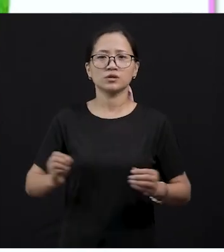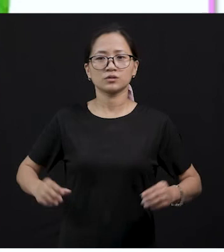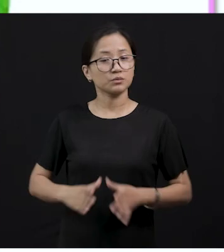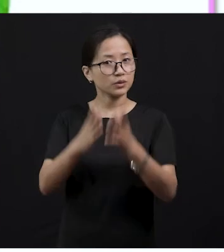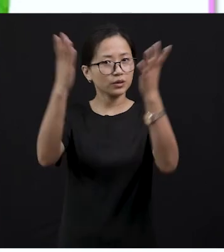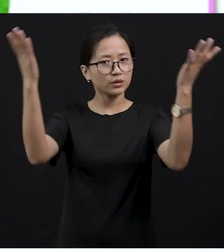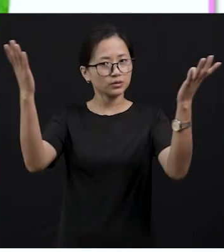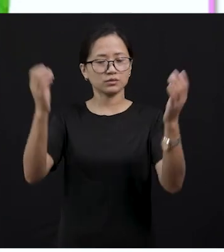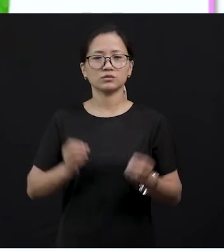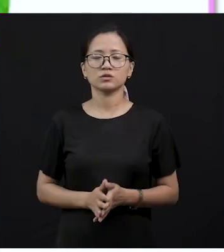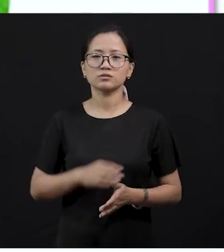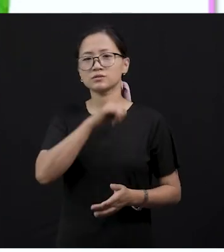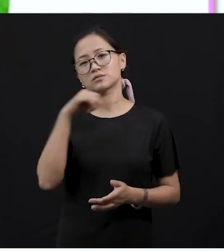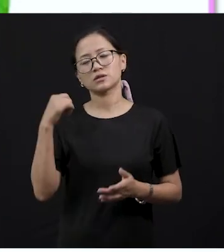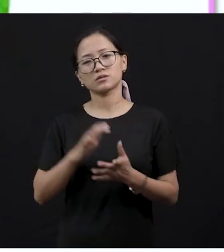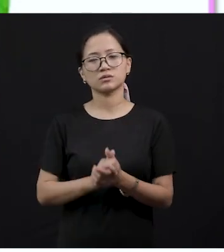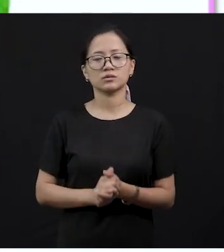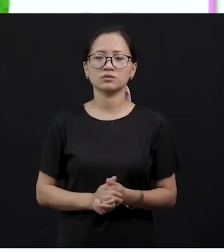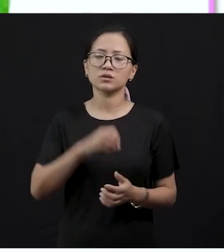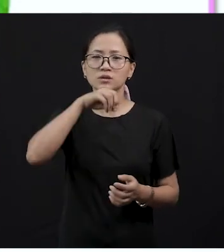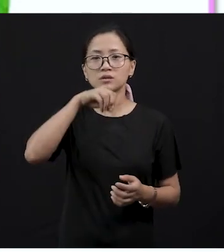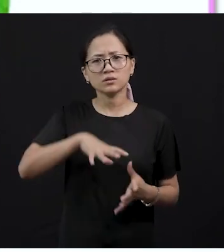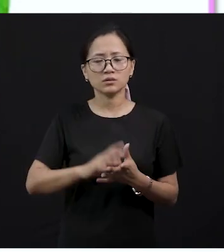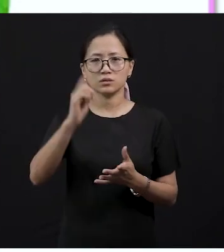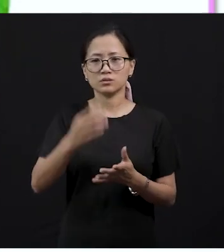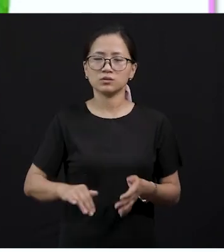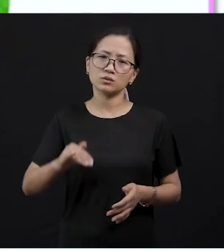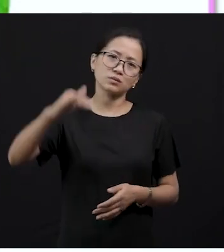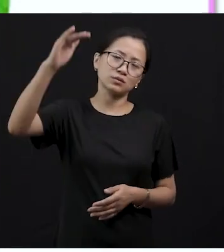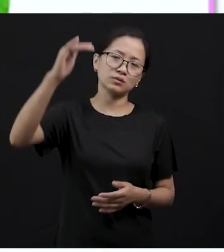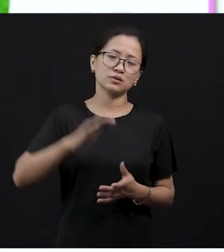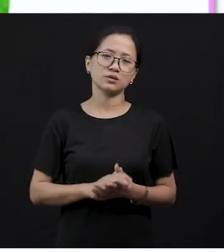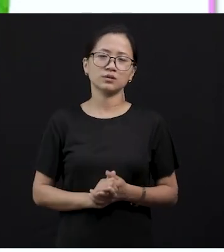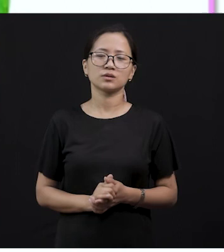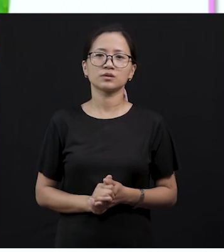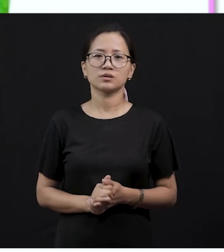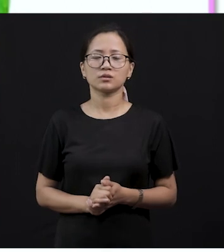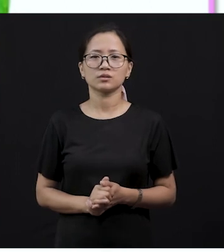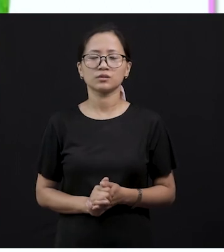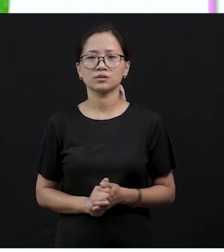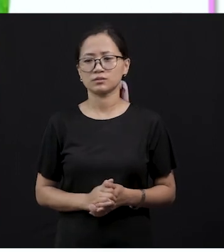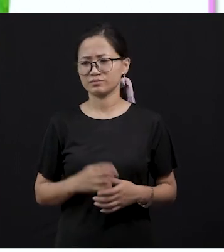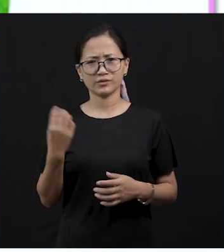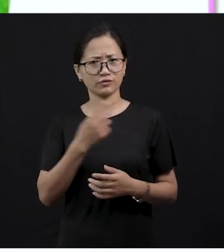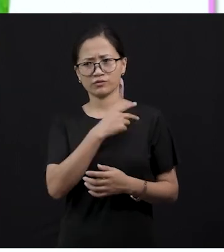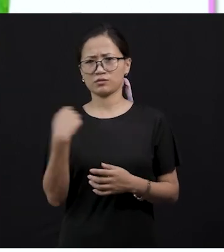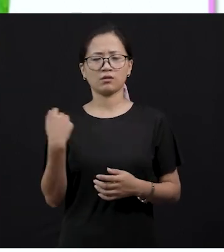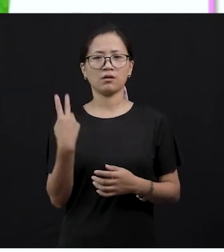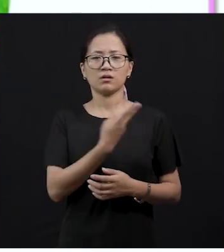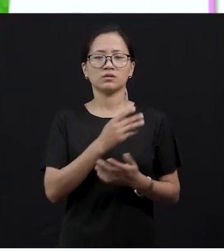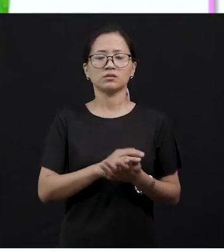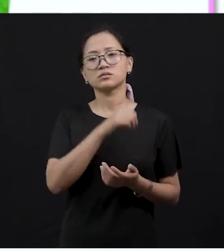big tree die, again, another young tree, their young one will again grow. Even if we die, our children will live,